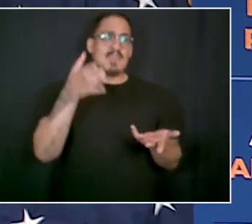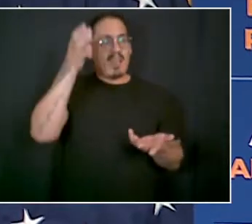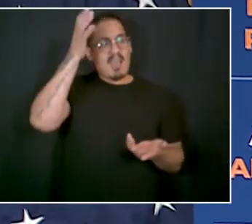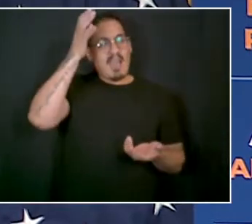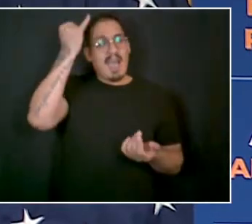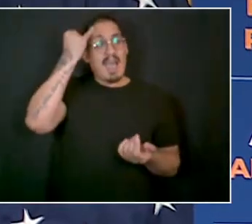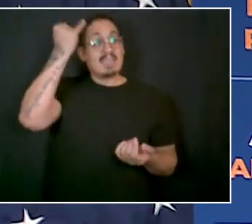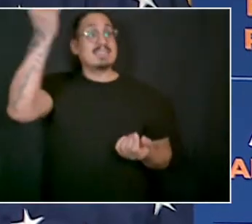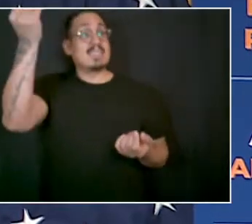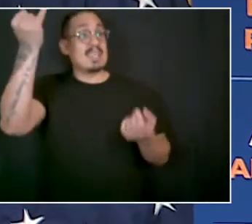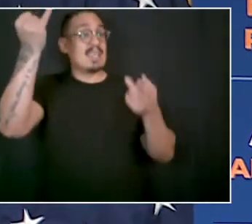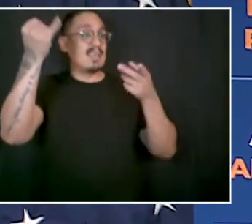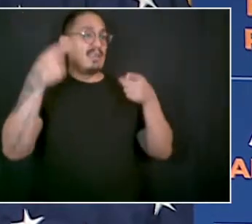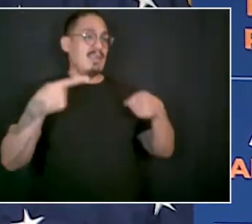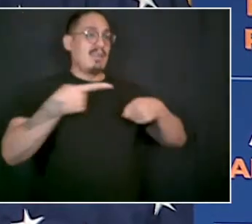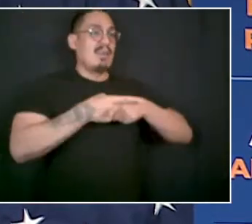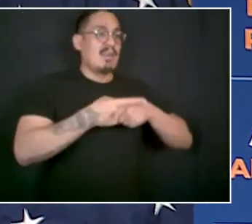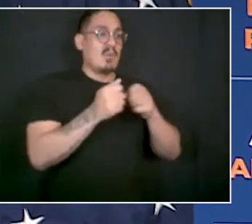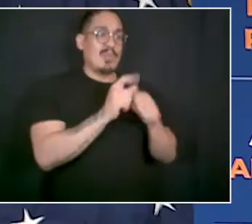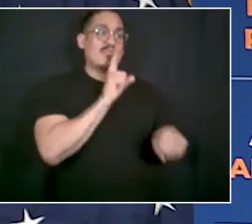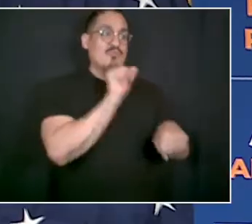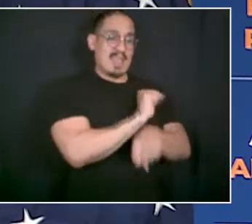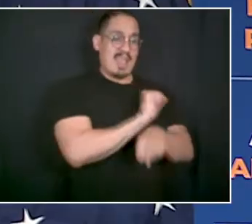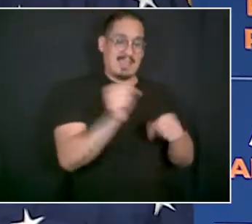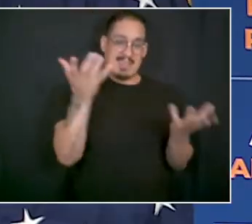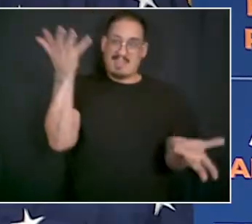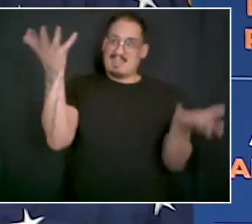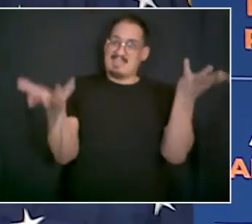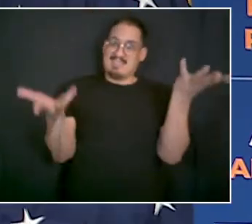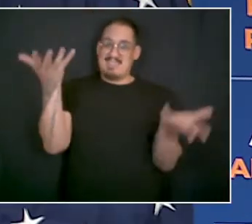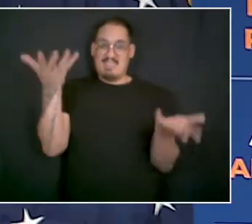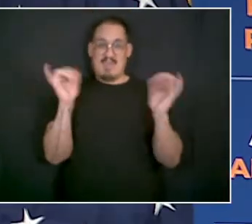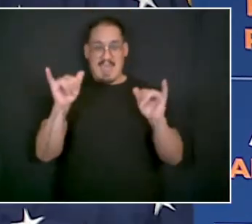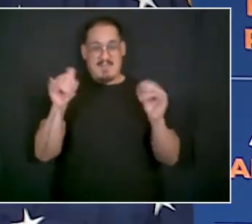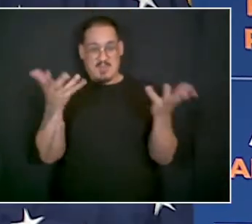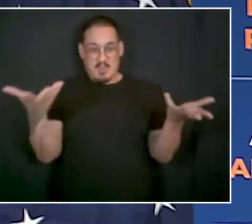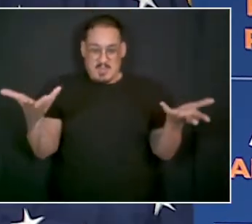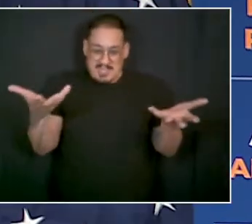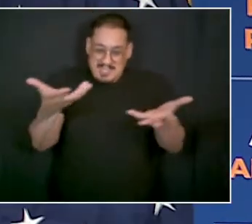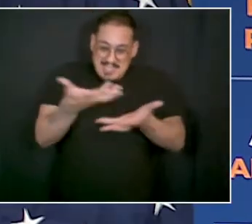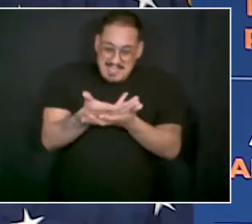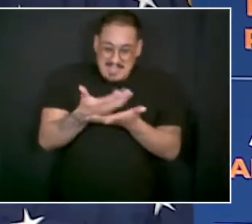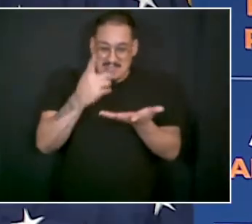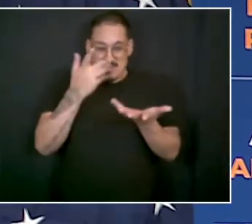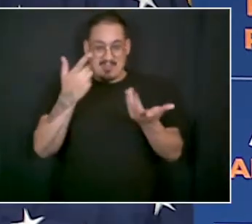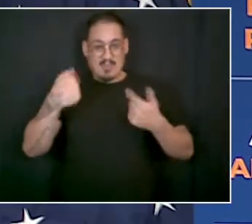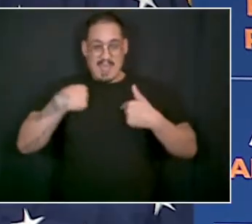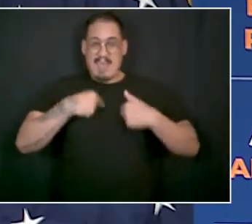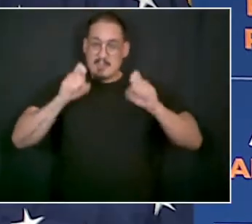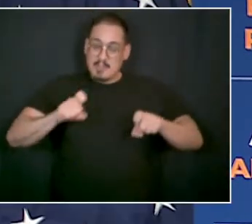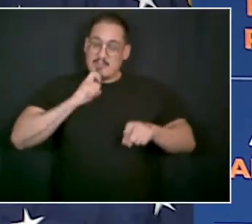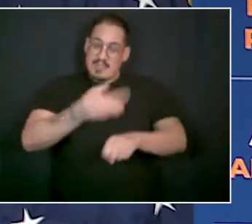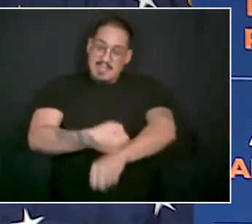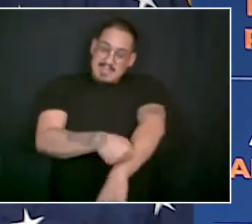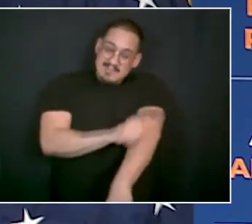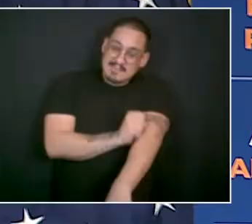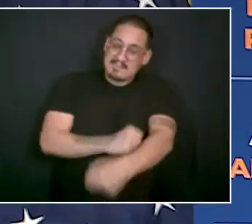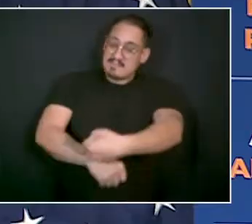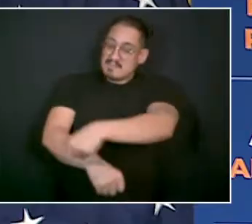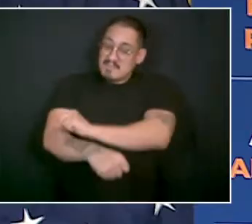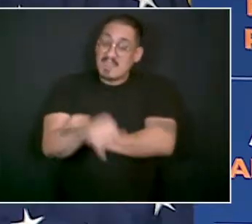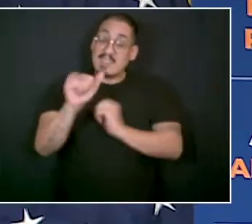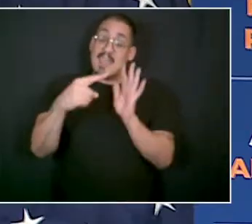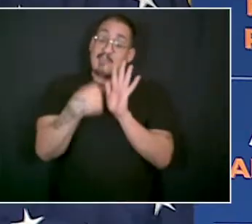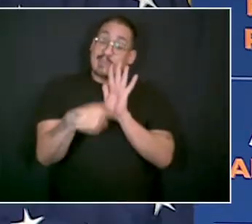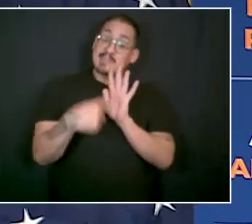that we have to address. And we have been bold enough to say, you know what? We're going to take the criticism. So yes, we're going to have